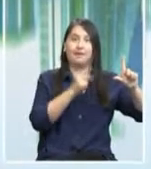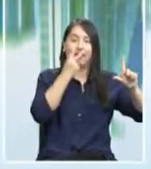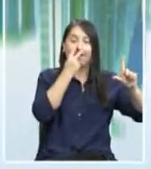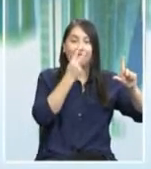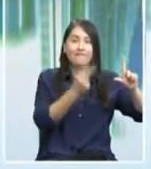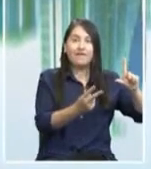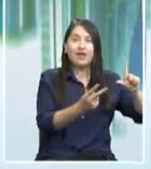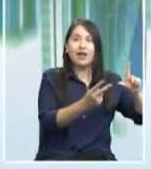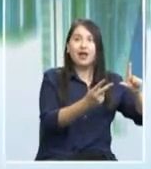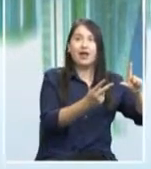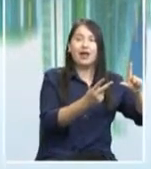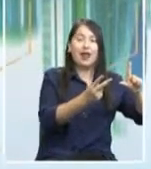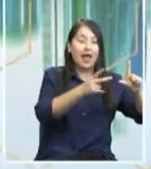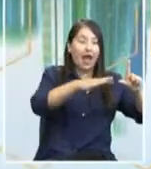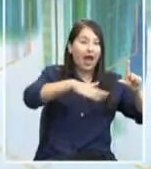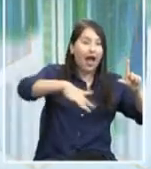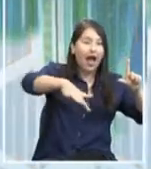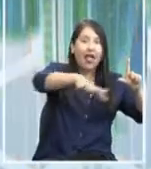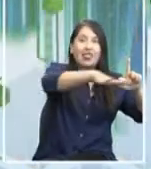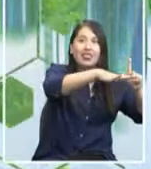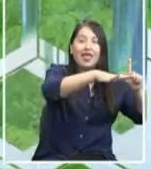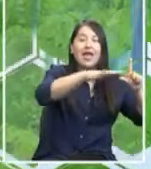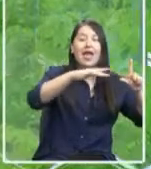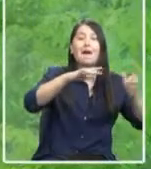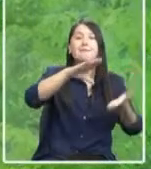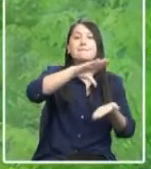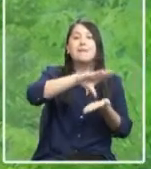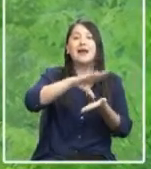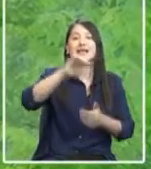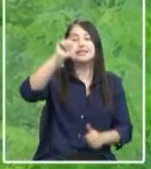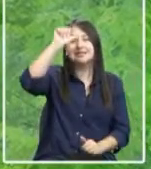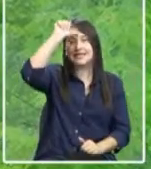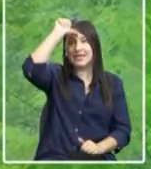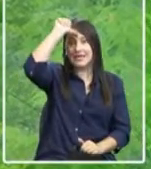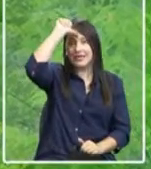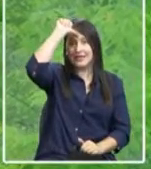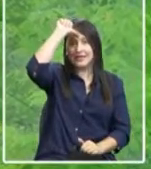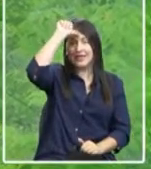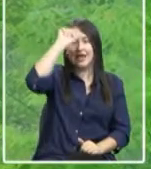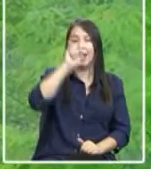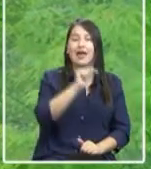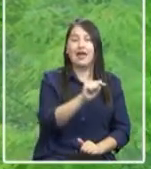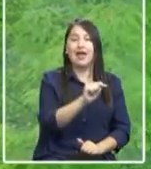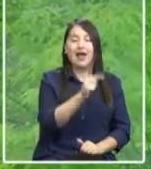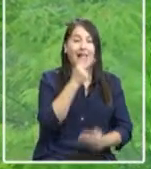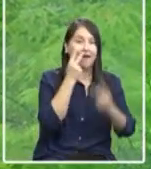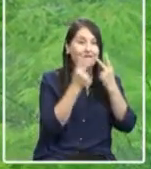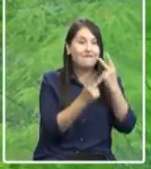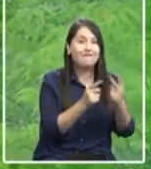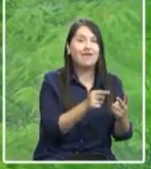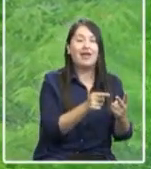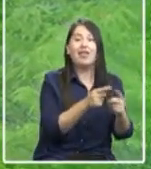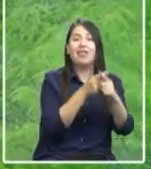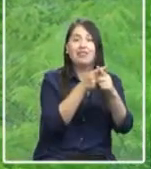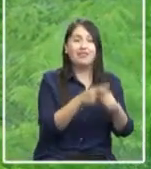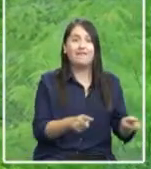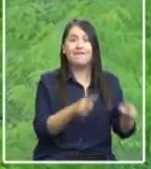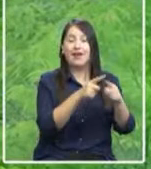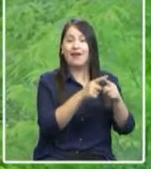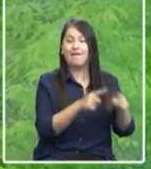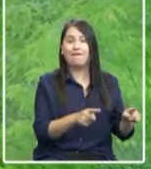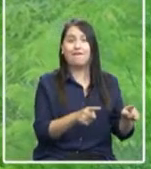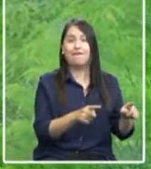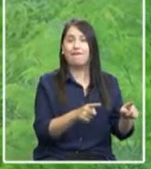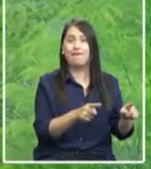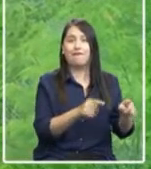drying on the ceiling to heat, to light their fires for cooking and for warming. And on the right-hand